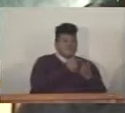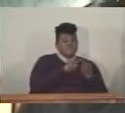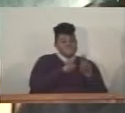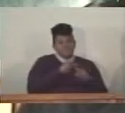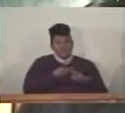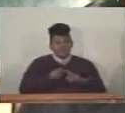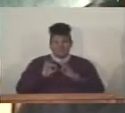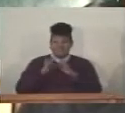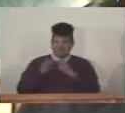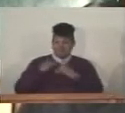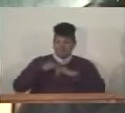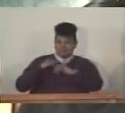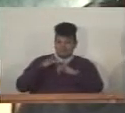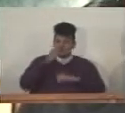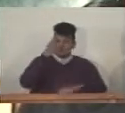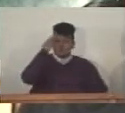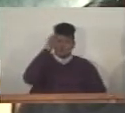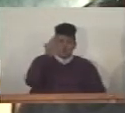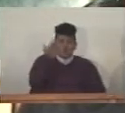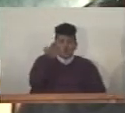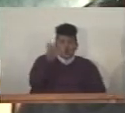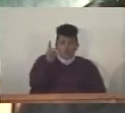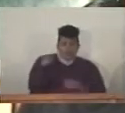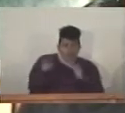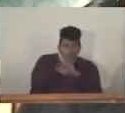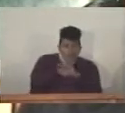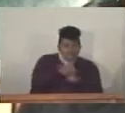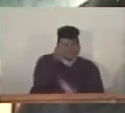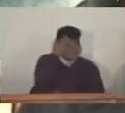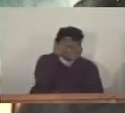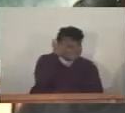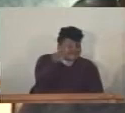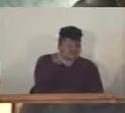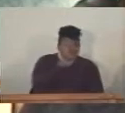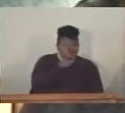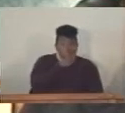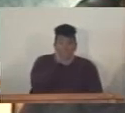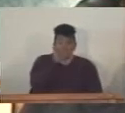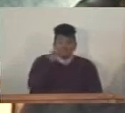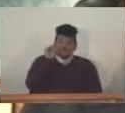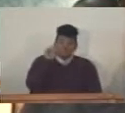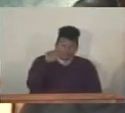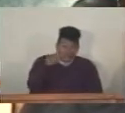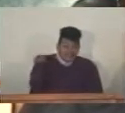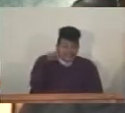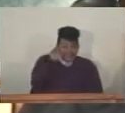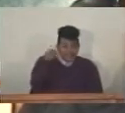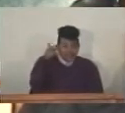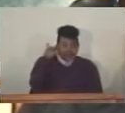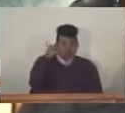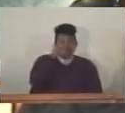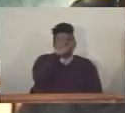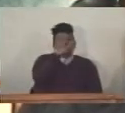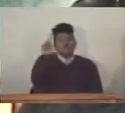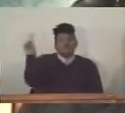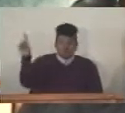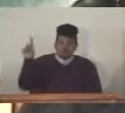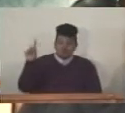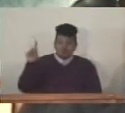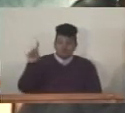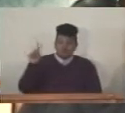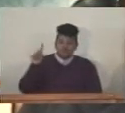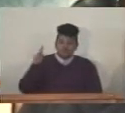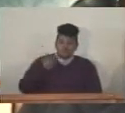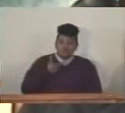guns. Everybody is quite clear Jamaica does not make guns. They're coming from somewhere. And it is important that even as we find and get the guns